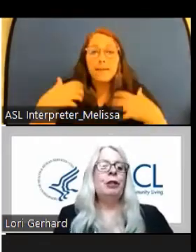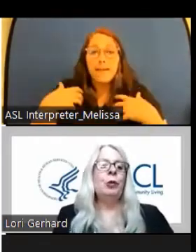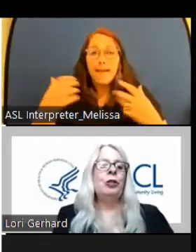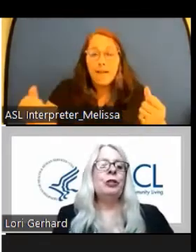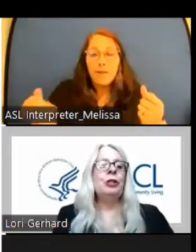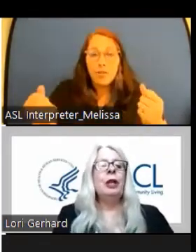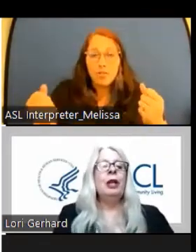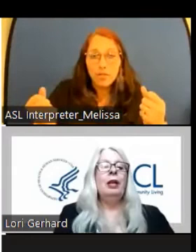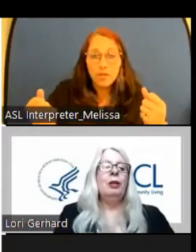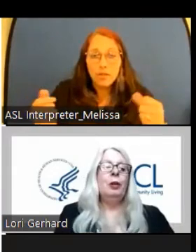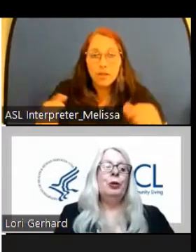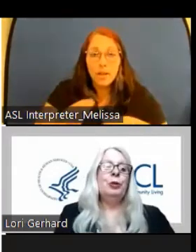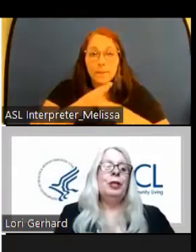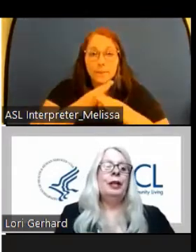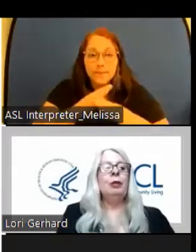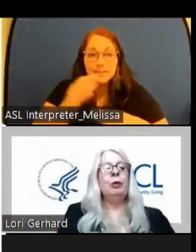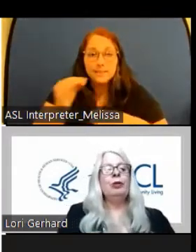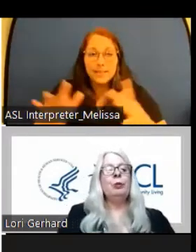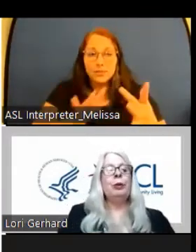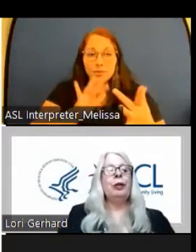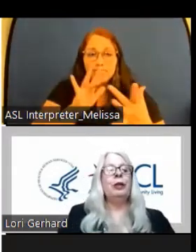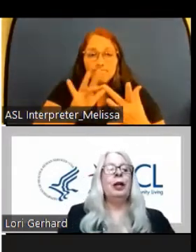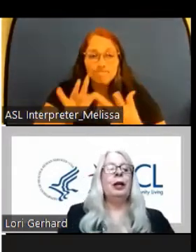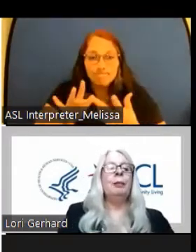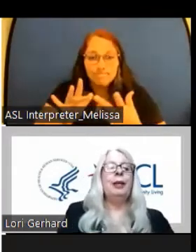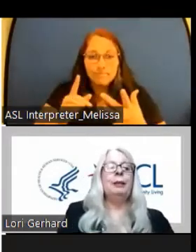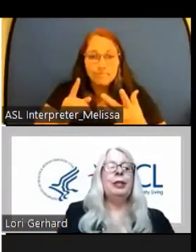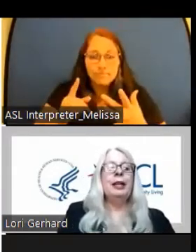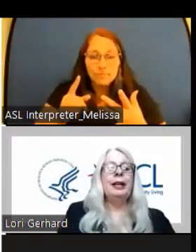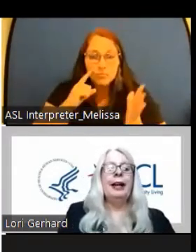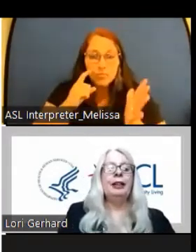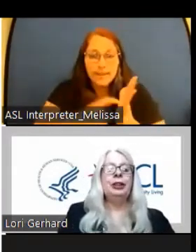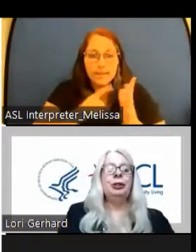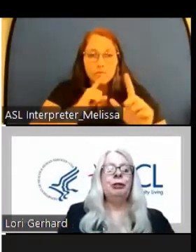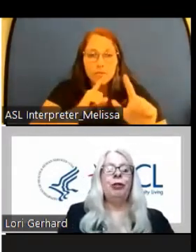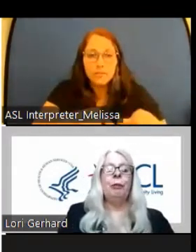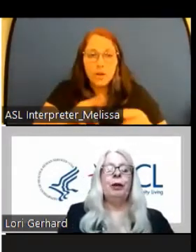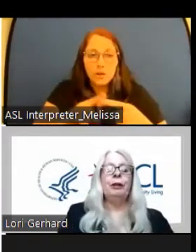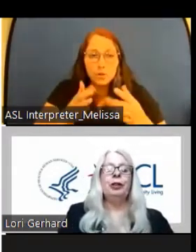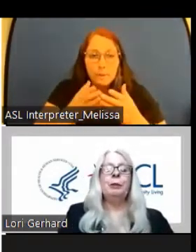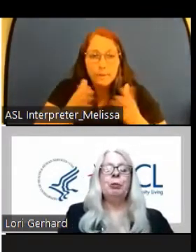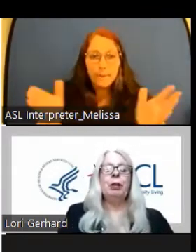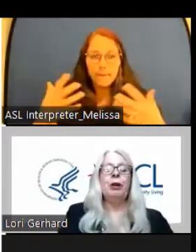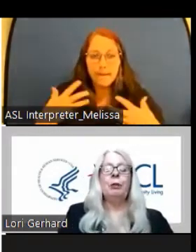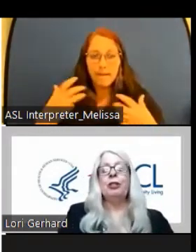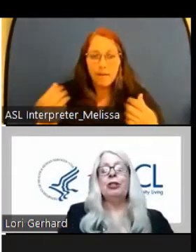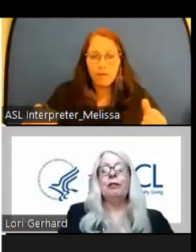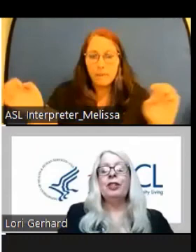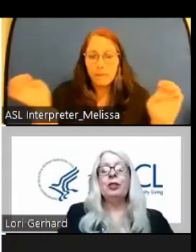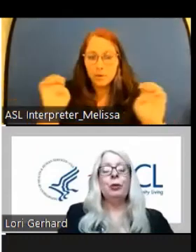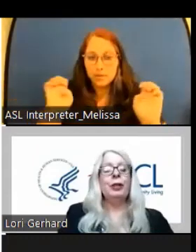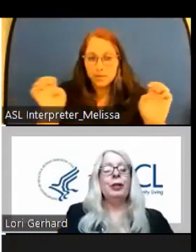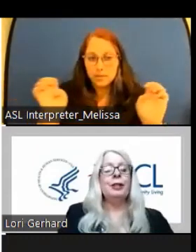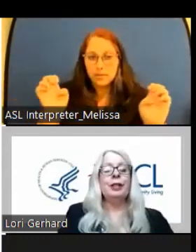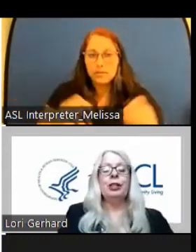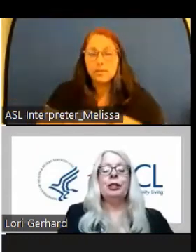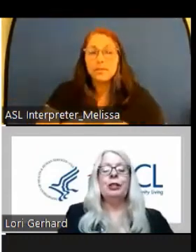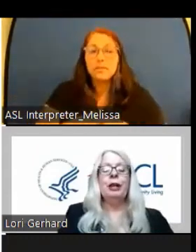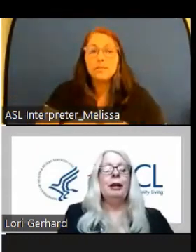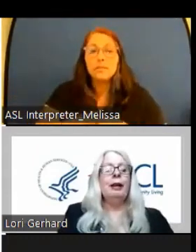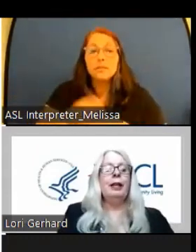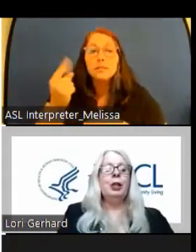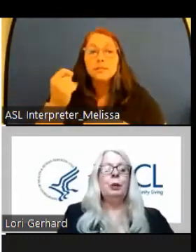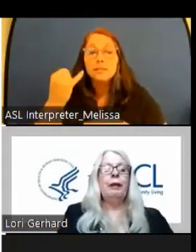of the course, those who take the course will be able to take action to form partnerships with homeless service